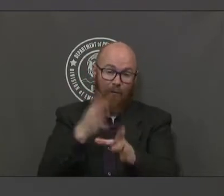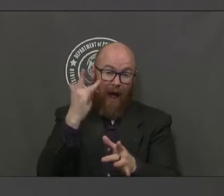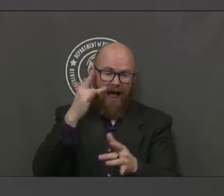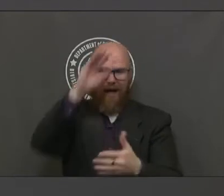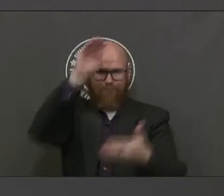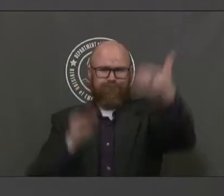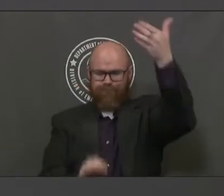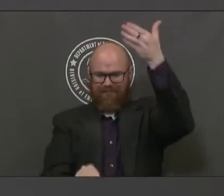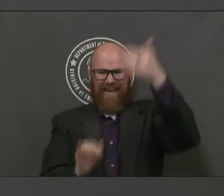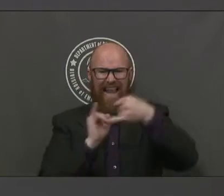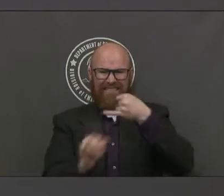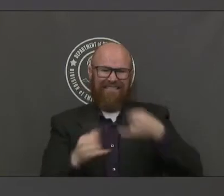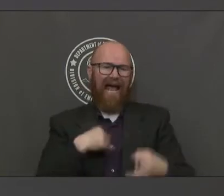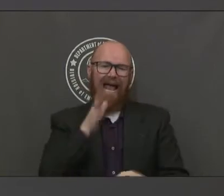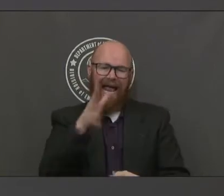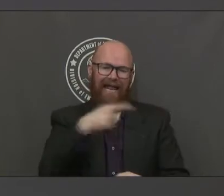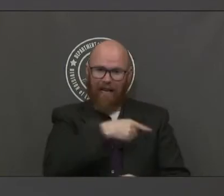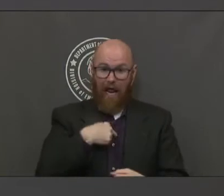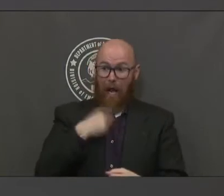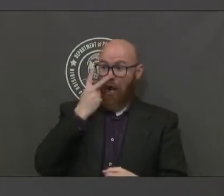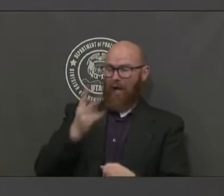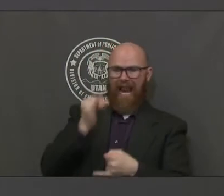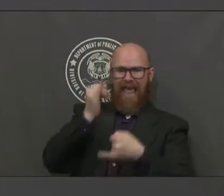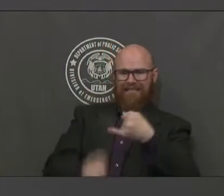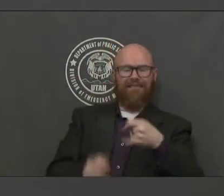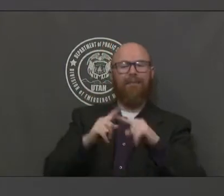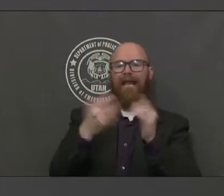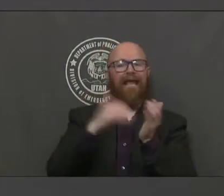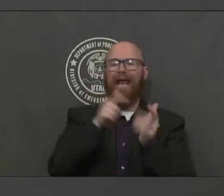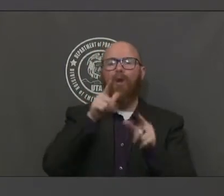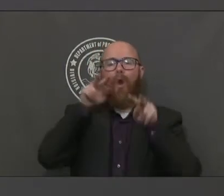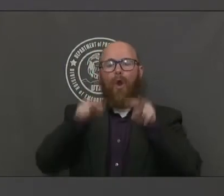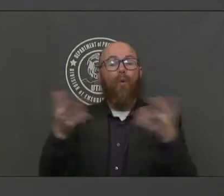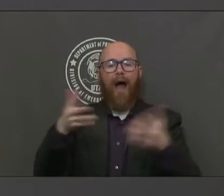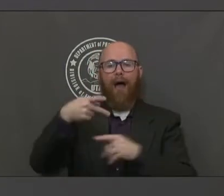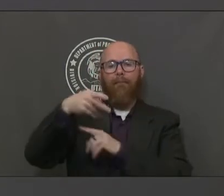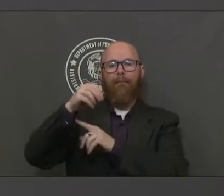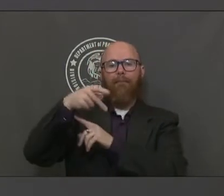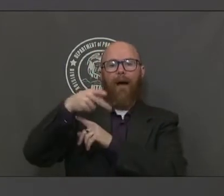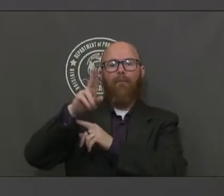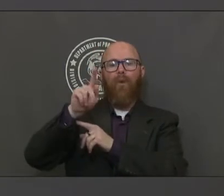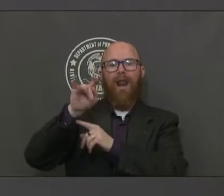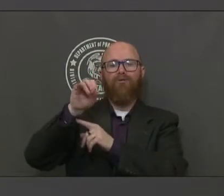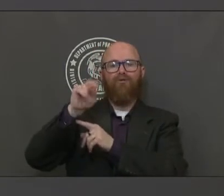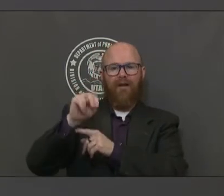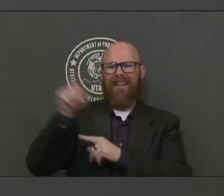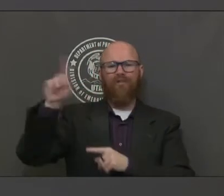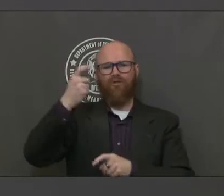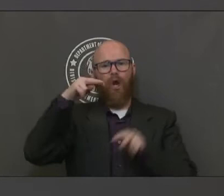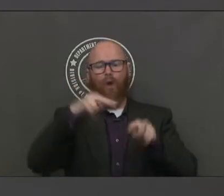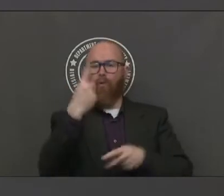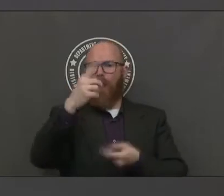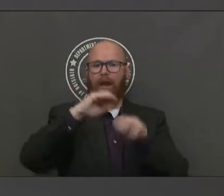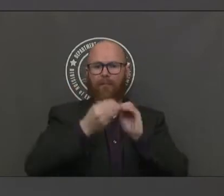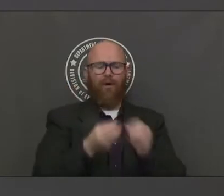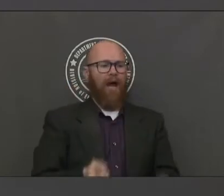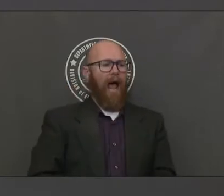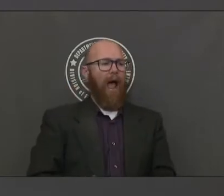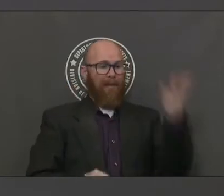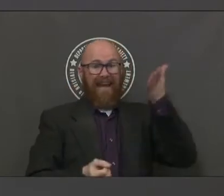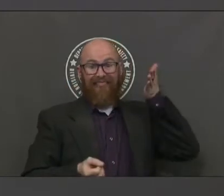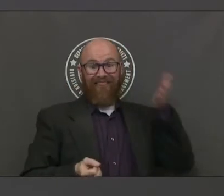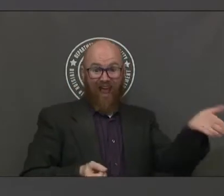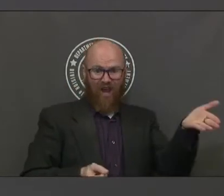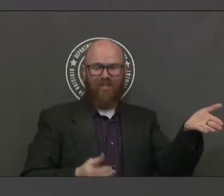because you can't say what is the share of the total population who has gotten the vaccine and then say, yeah, but you can't vaccinate anybody under the